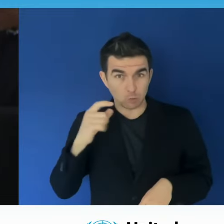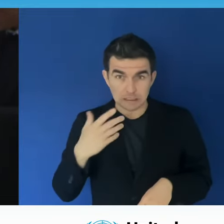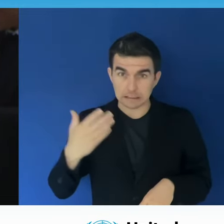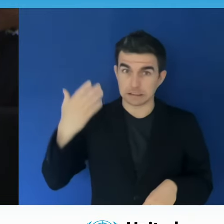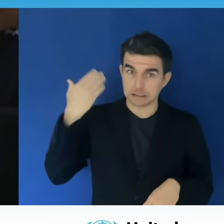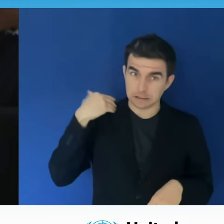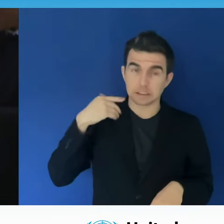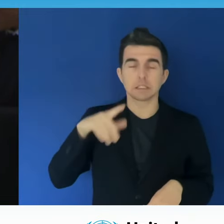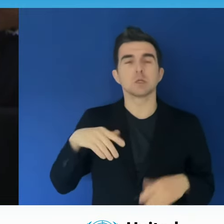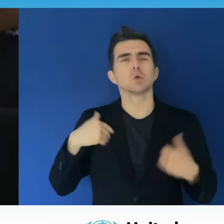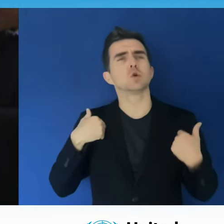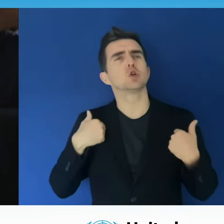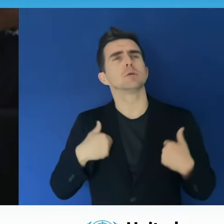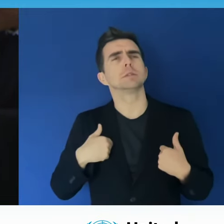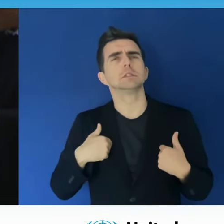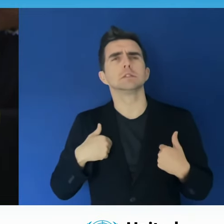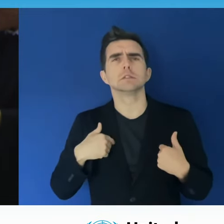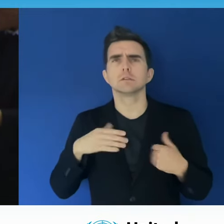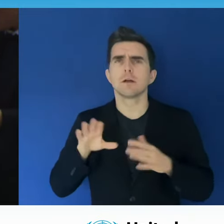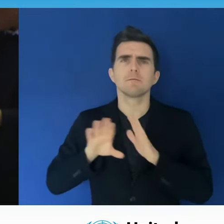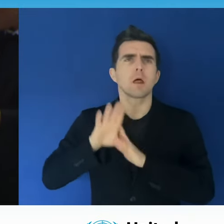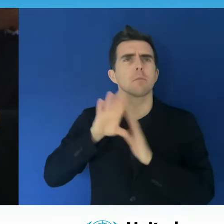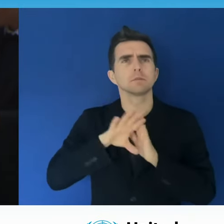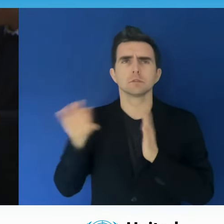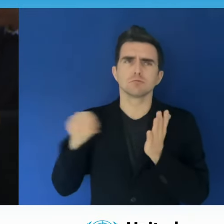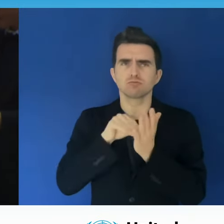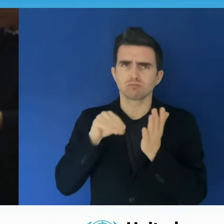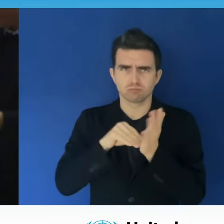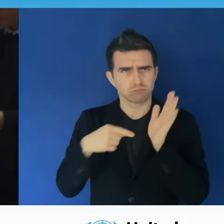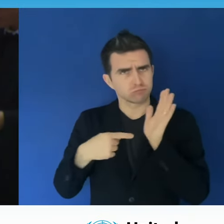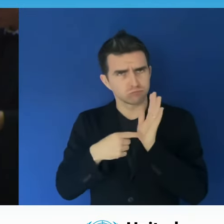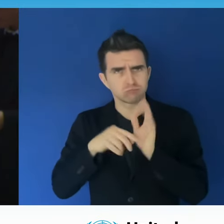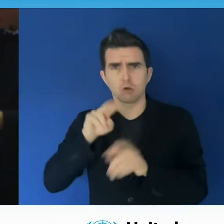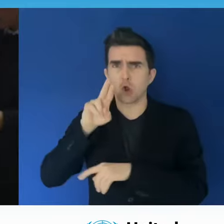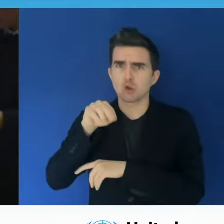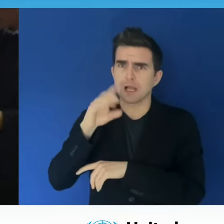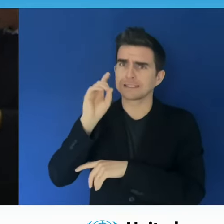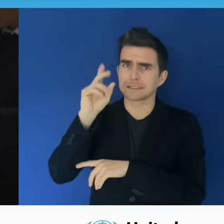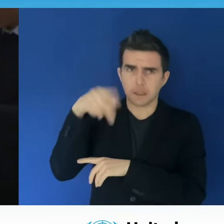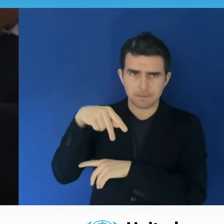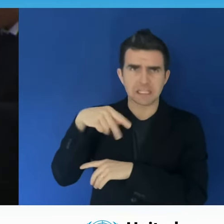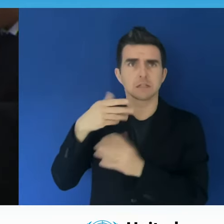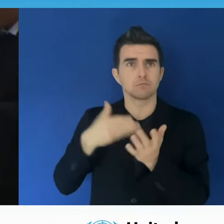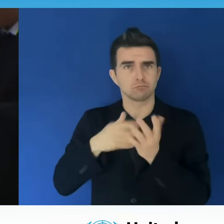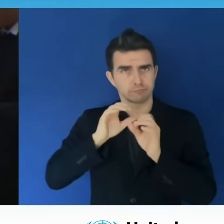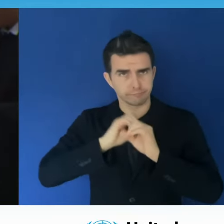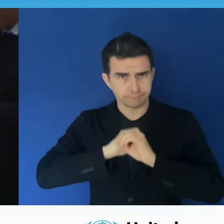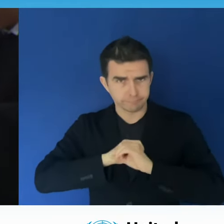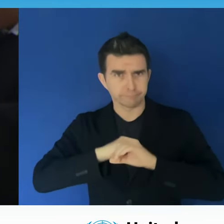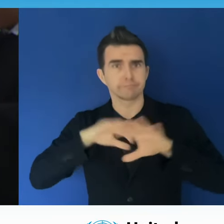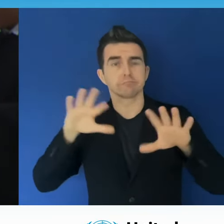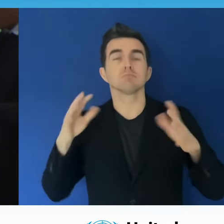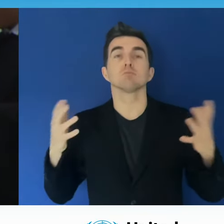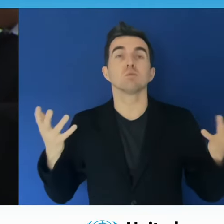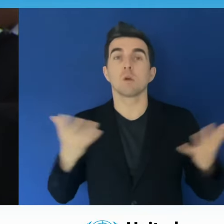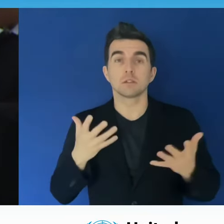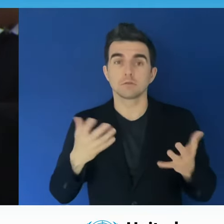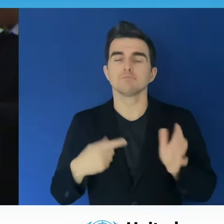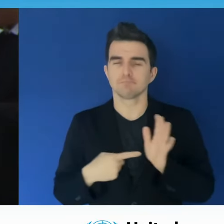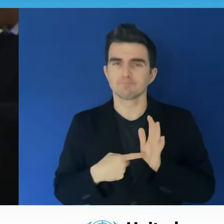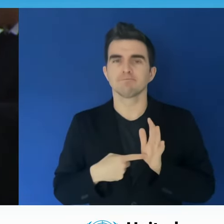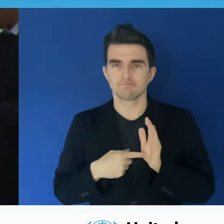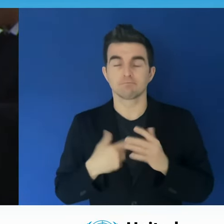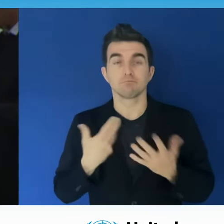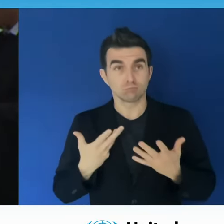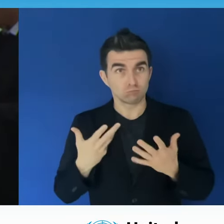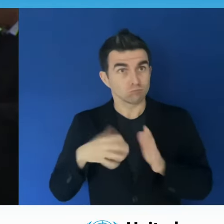said that while development is strong and progress is being made, there is more